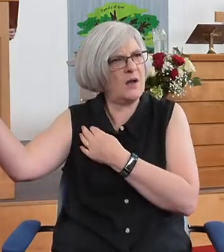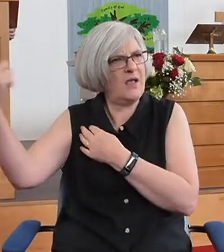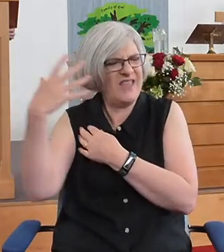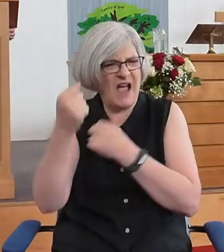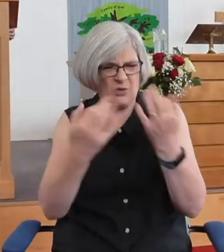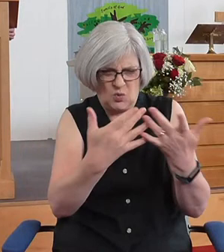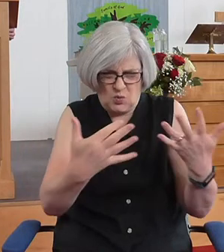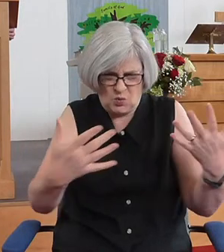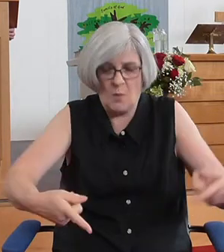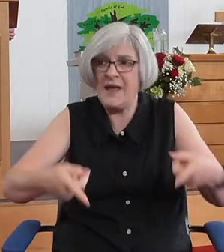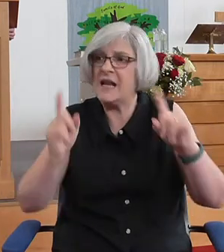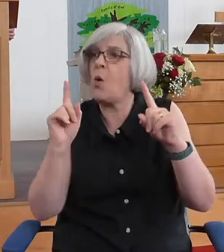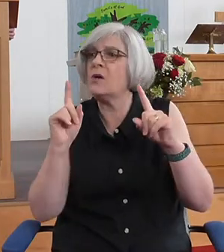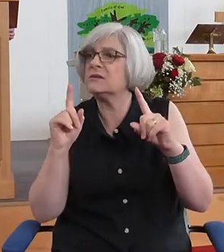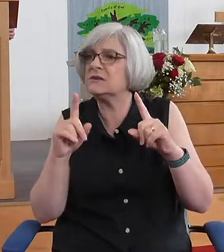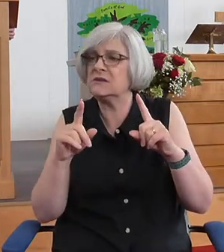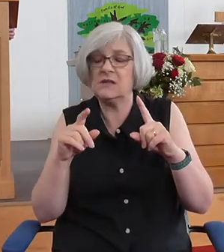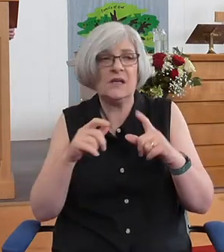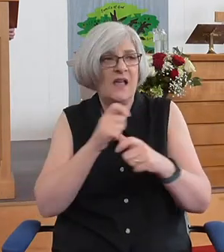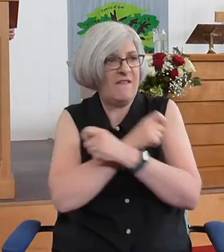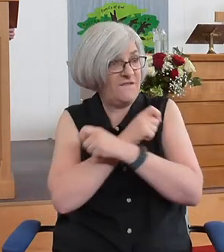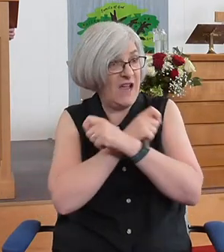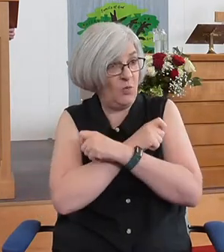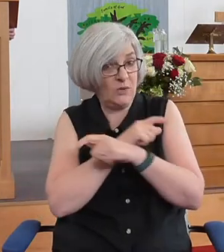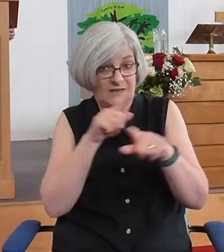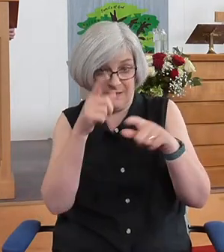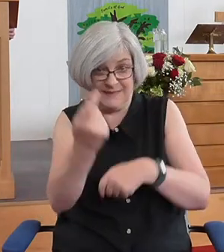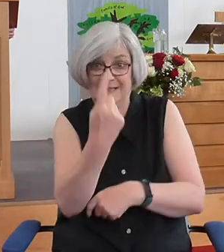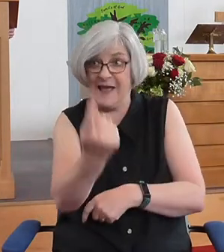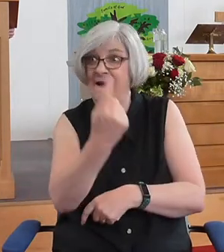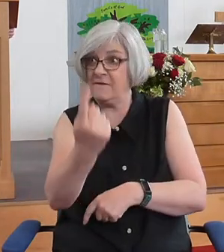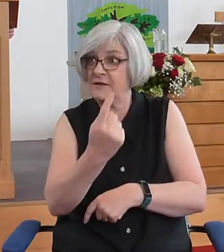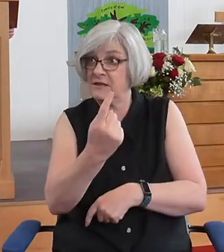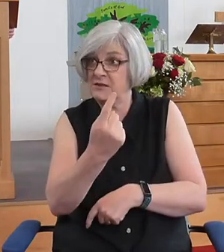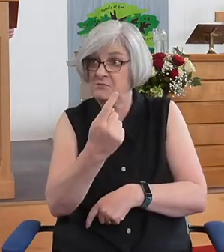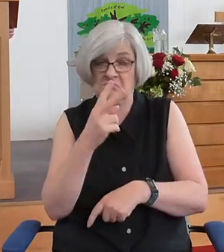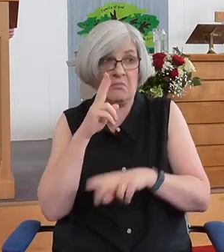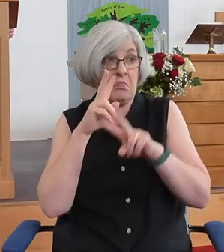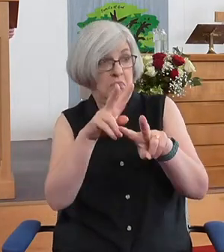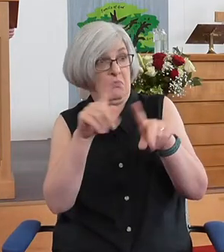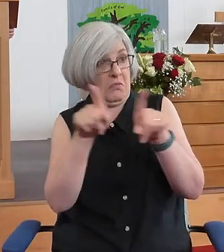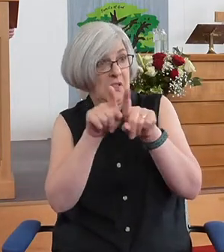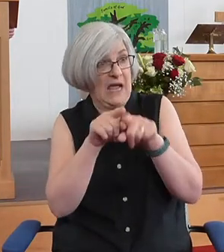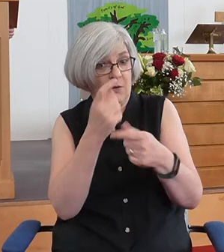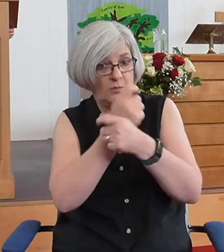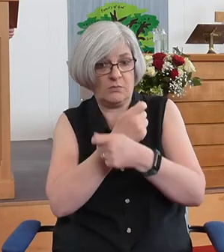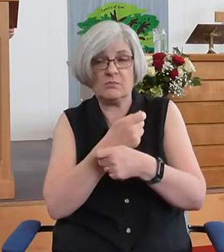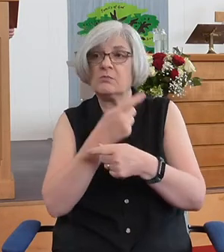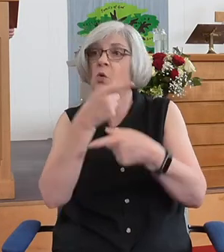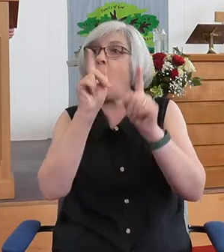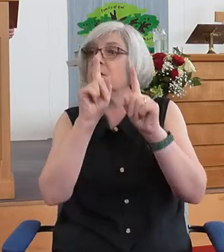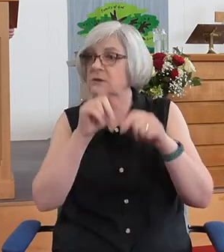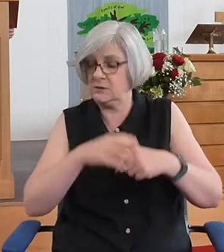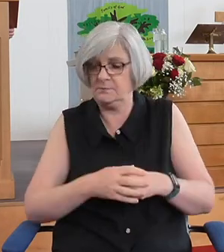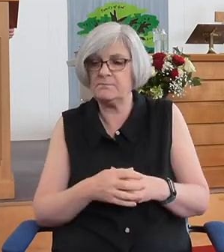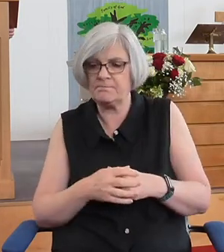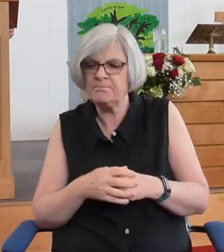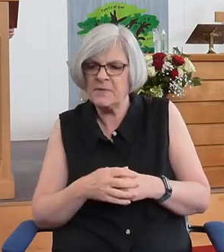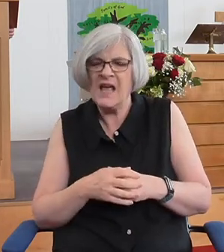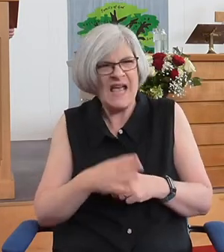Indeed, the pharaohs were also often regarded as gods in themselves. It's dangerous when we